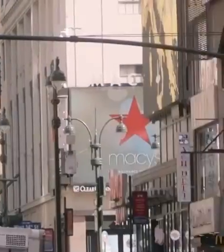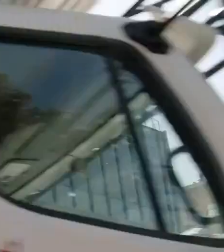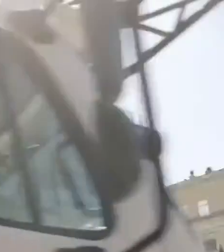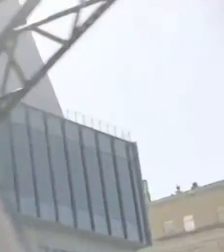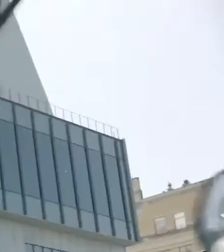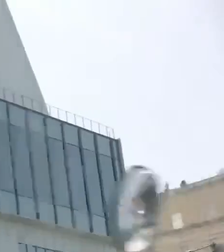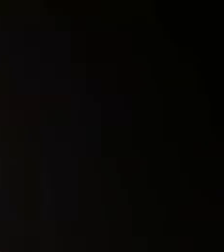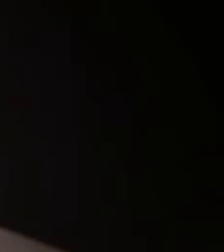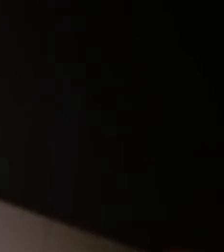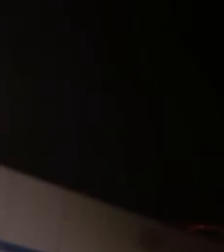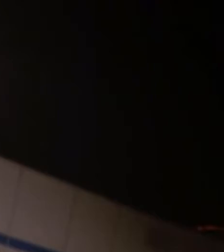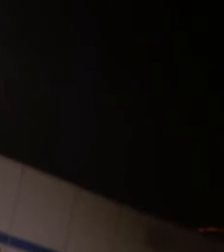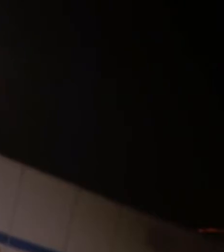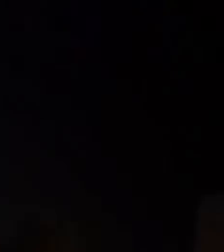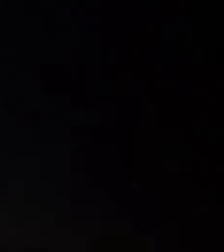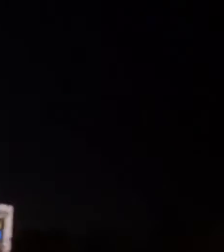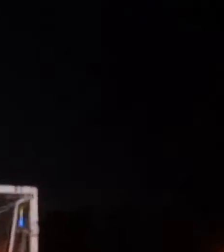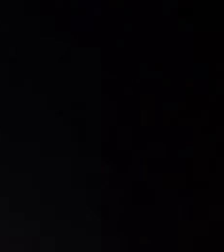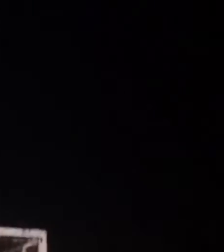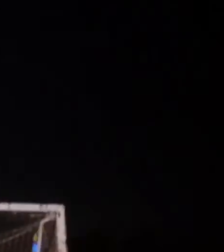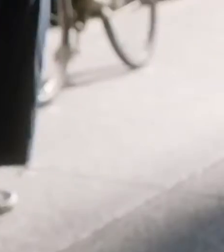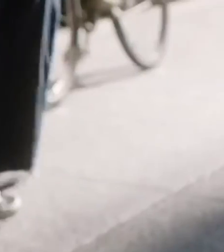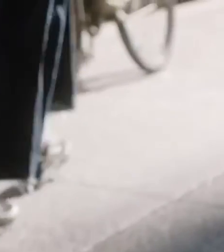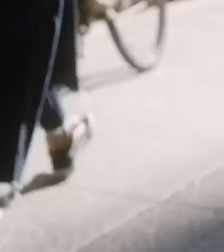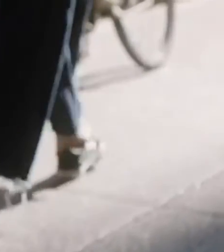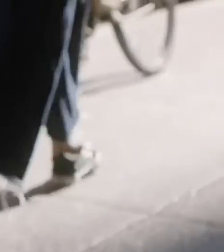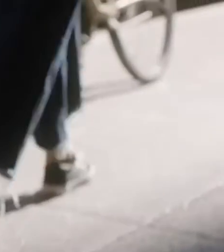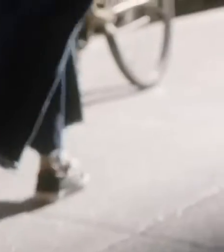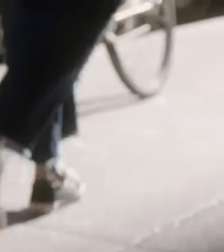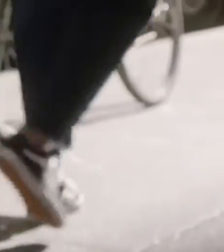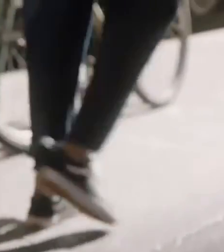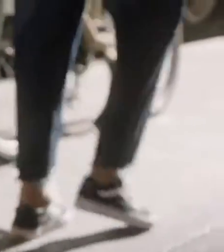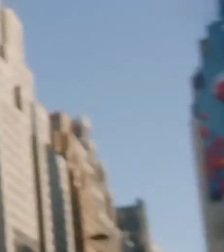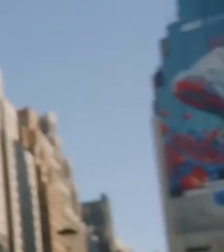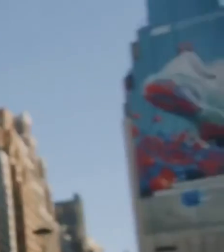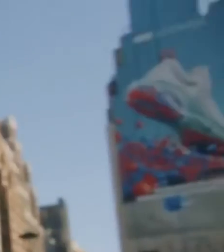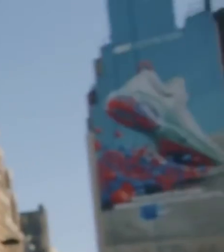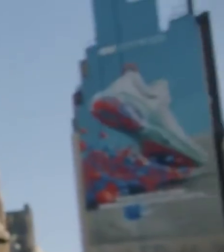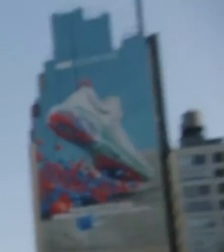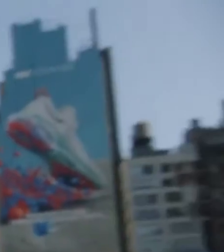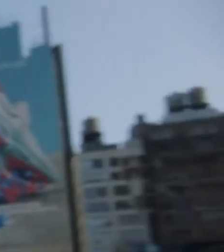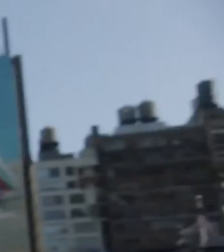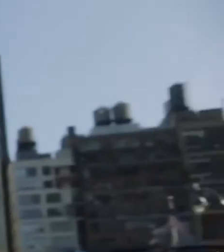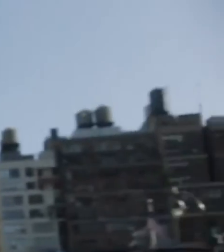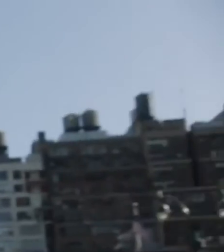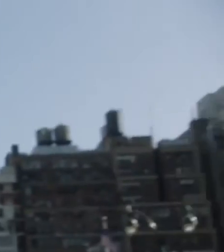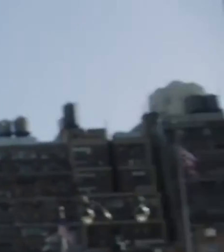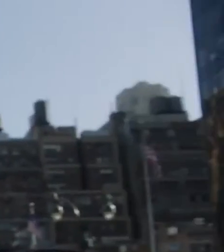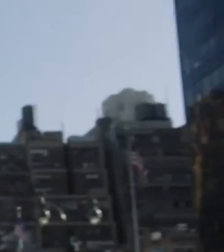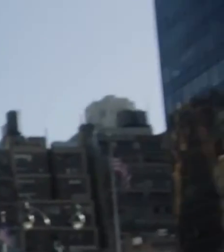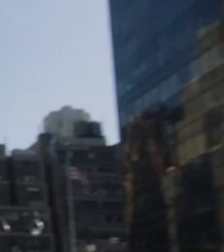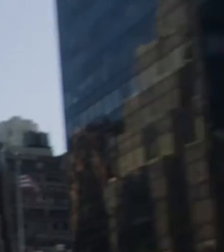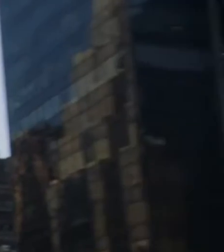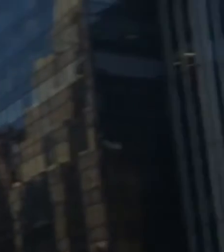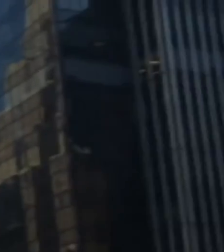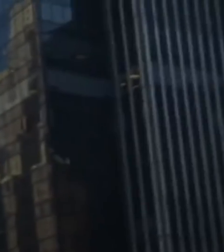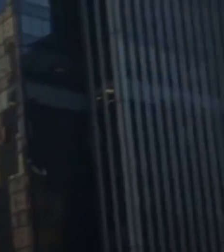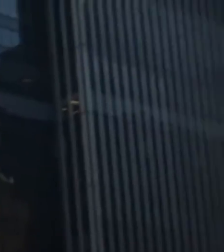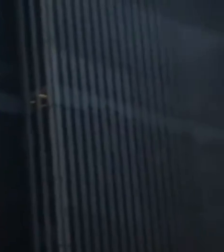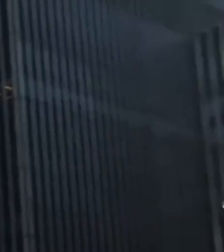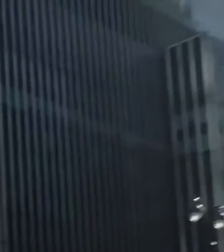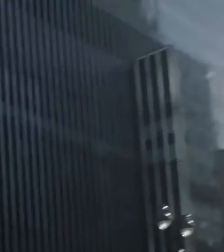just really, really happy. Just yes, this is good. This is something, we can do something for mom, with mom,